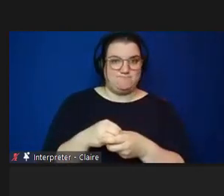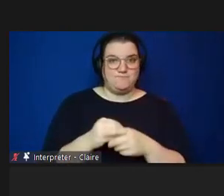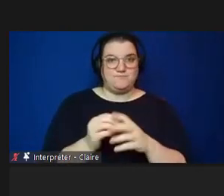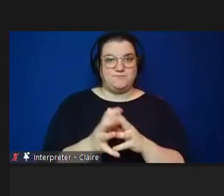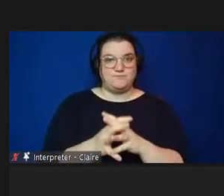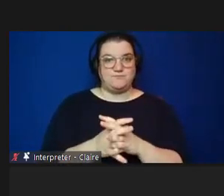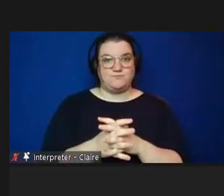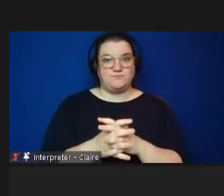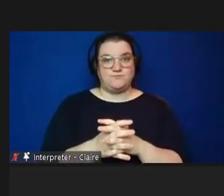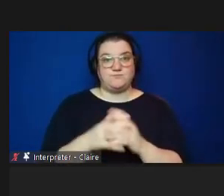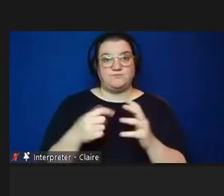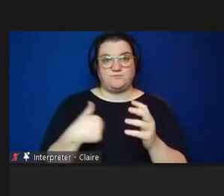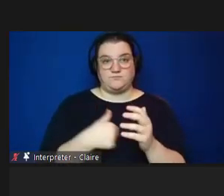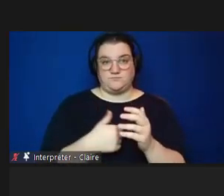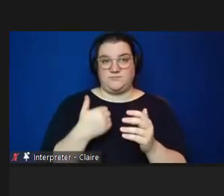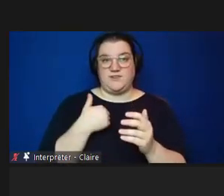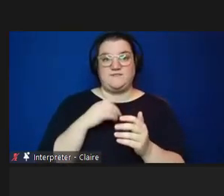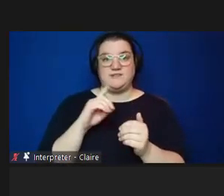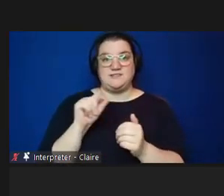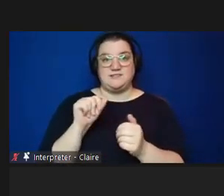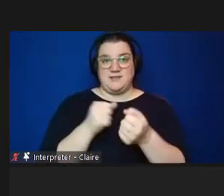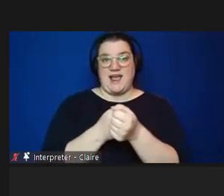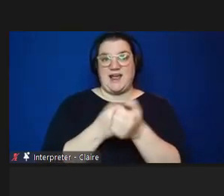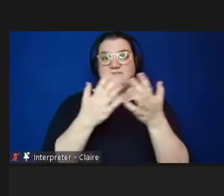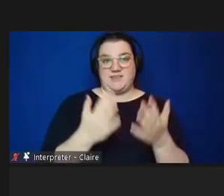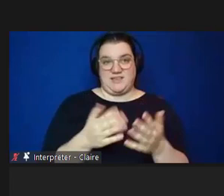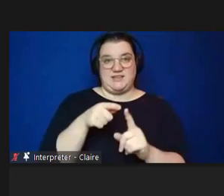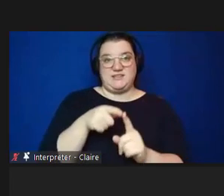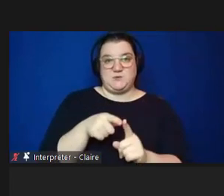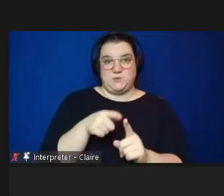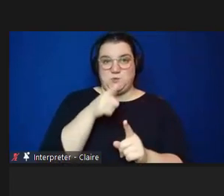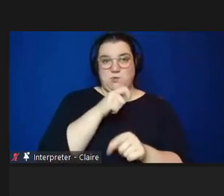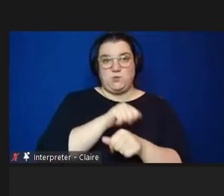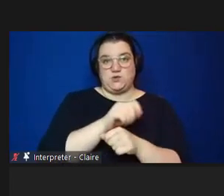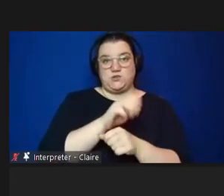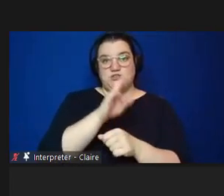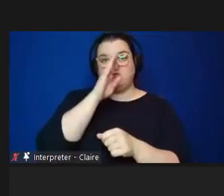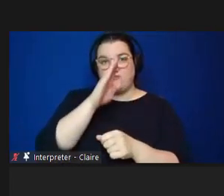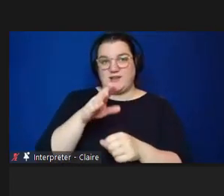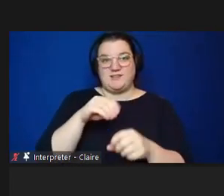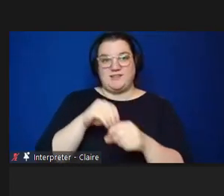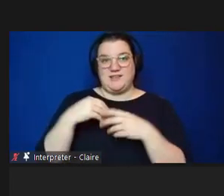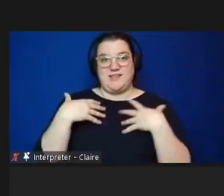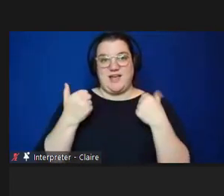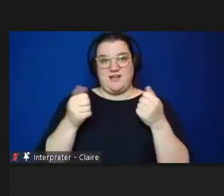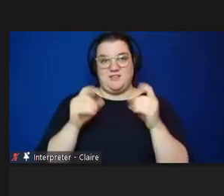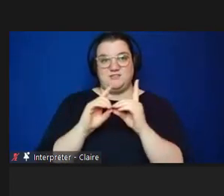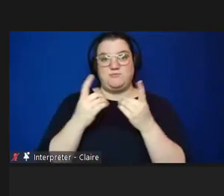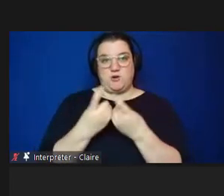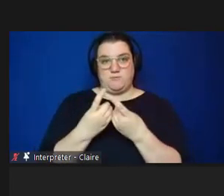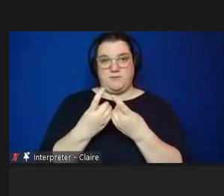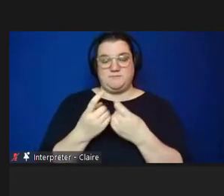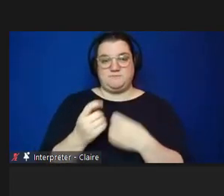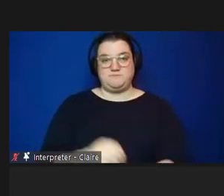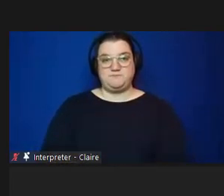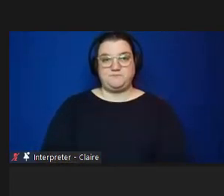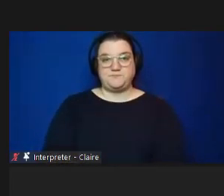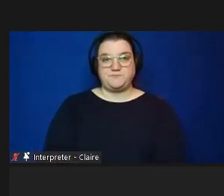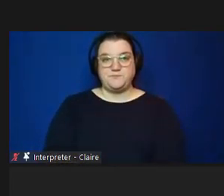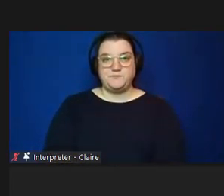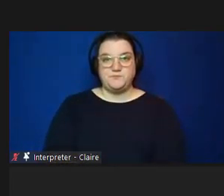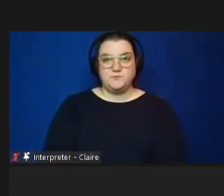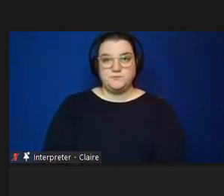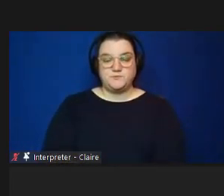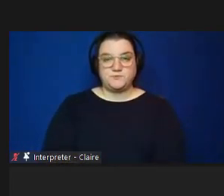is a disability advocate that is working directly in the health department. And I